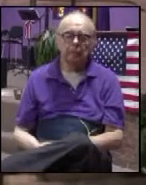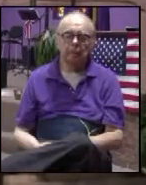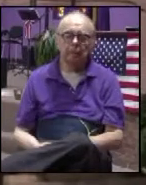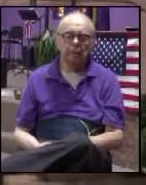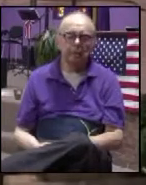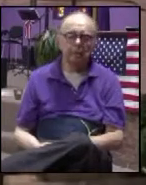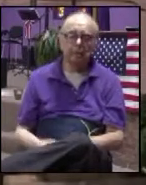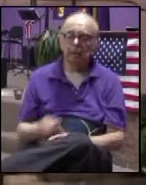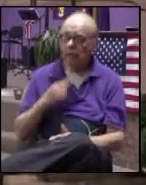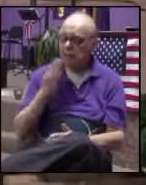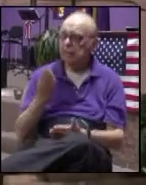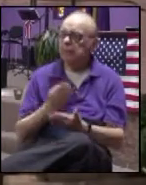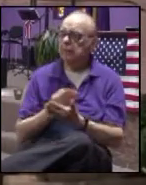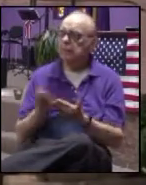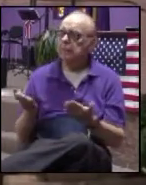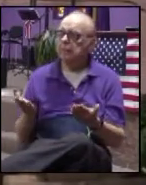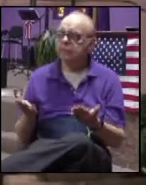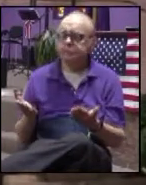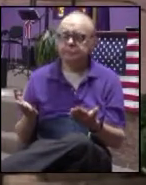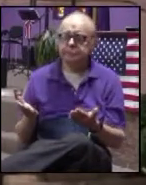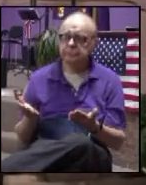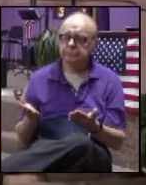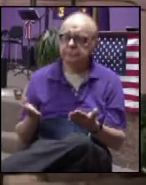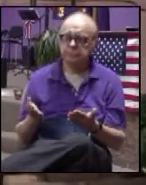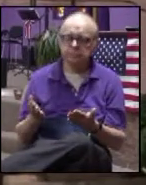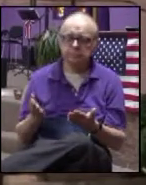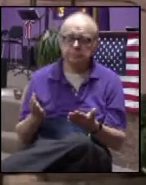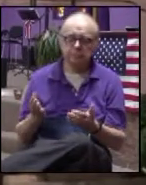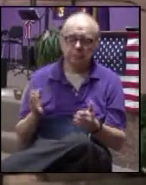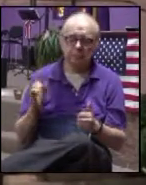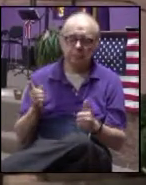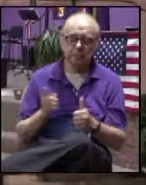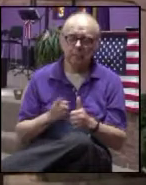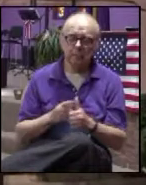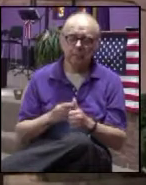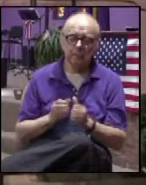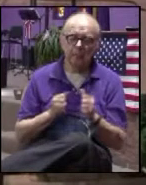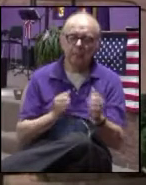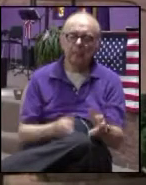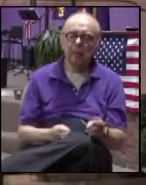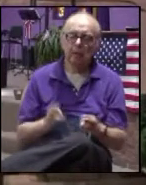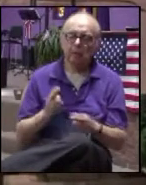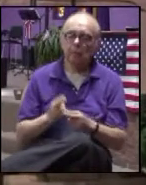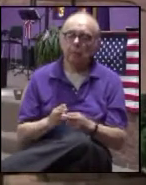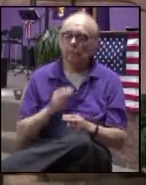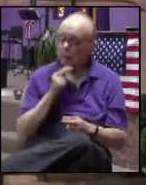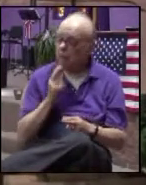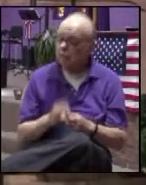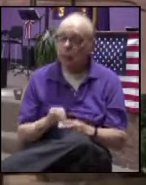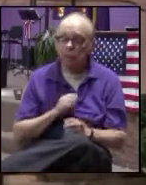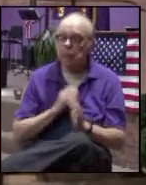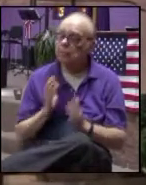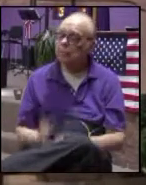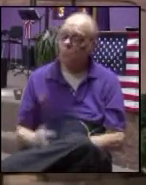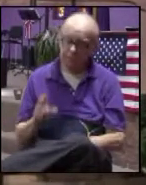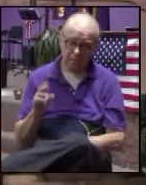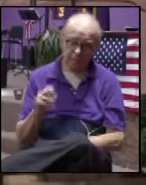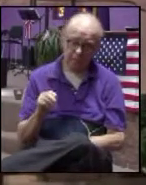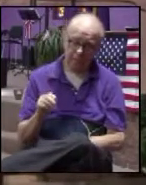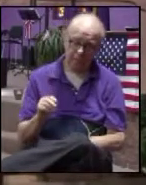And can I say something to y'all? His first followers were not called Christians.